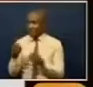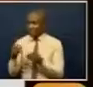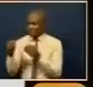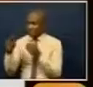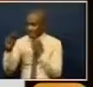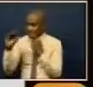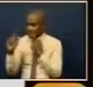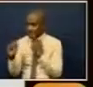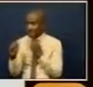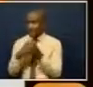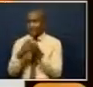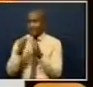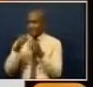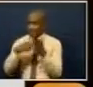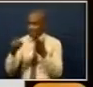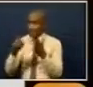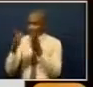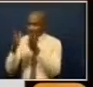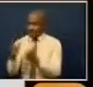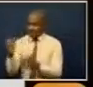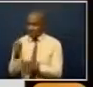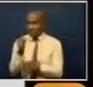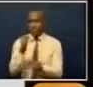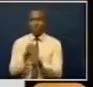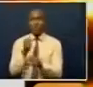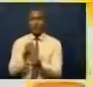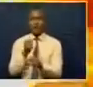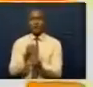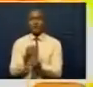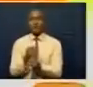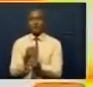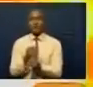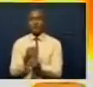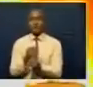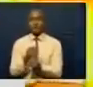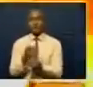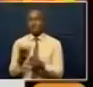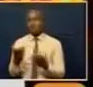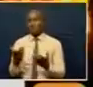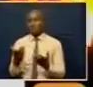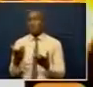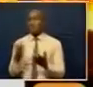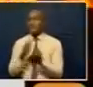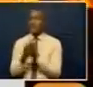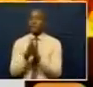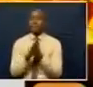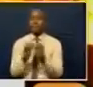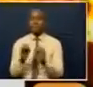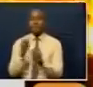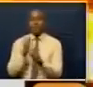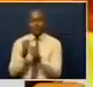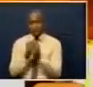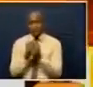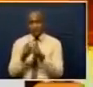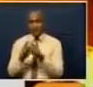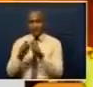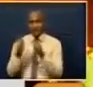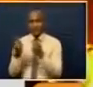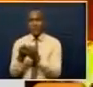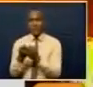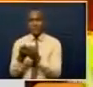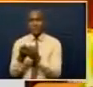then they can pass the person and we go on working. But there is no, and to assure Nairobians, there's no vacuum. We're working together as a team with the